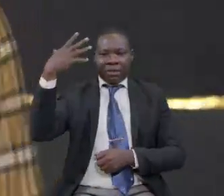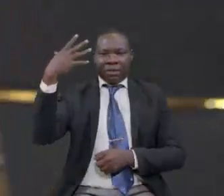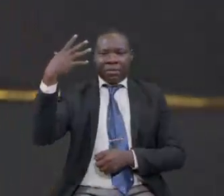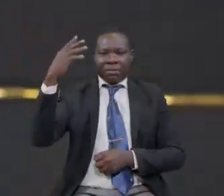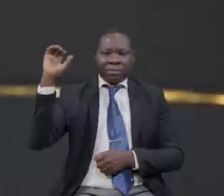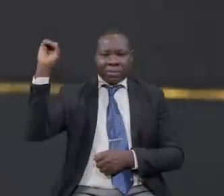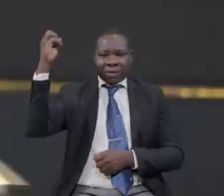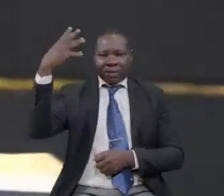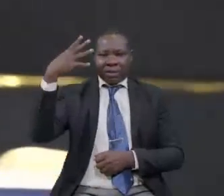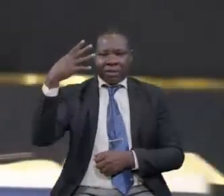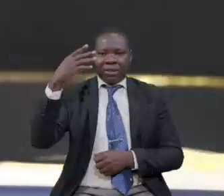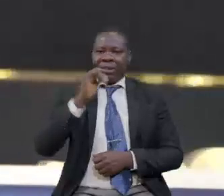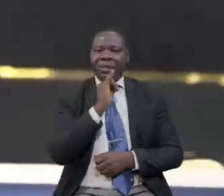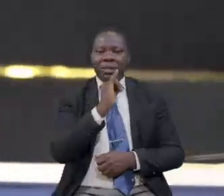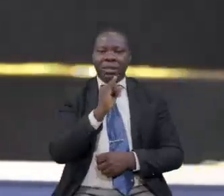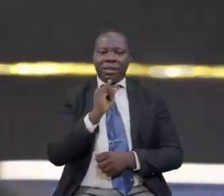is manifold,